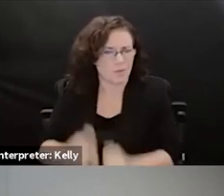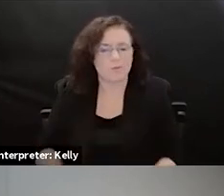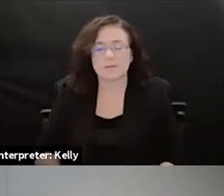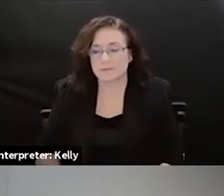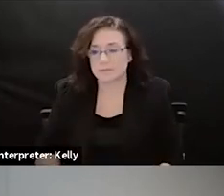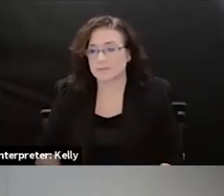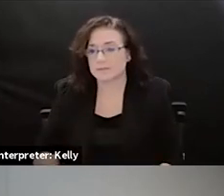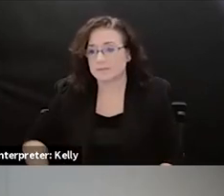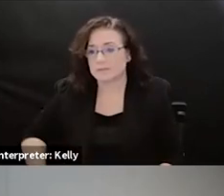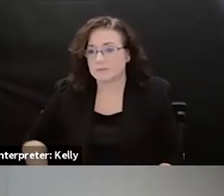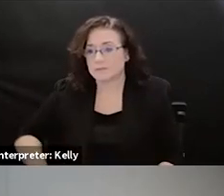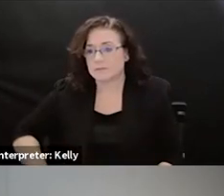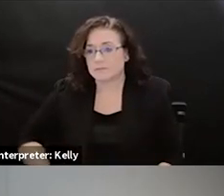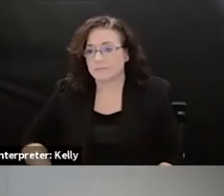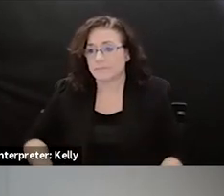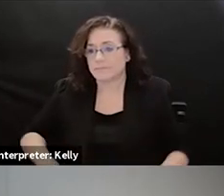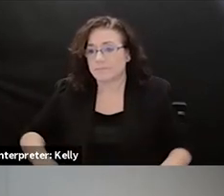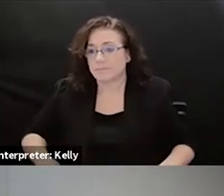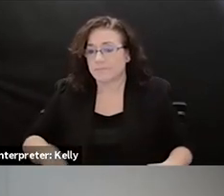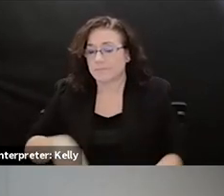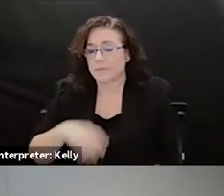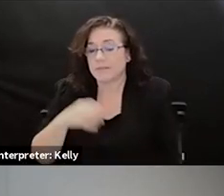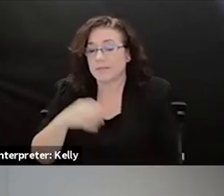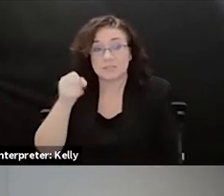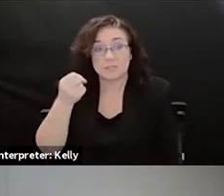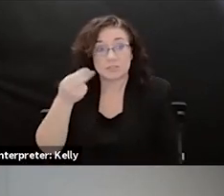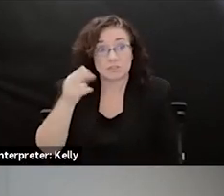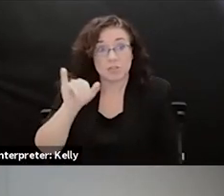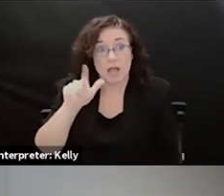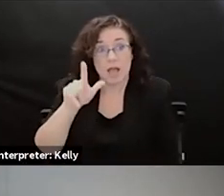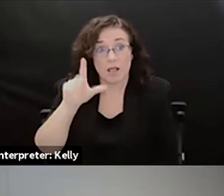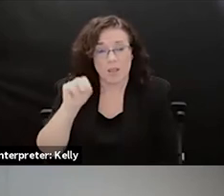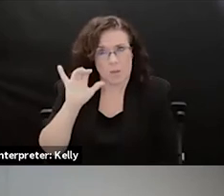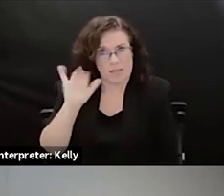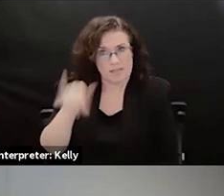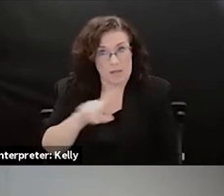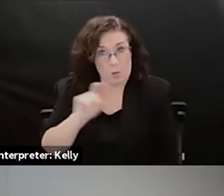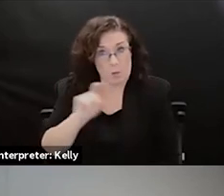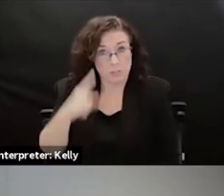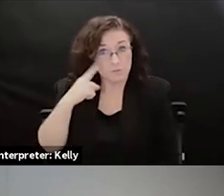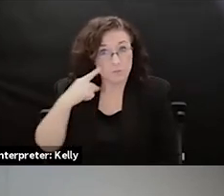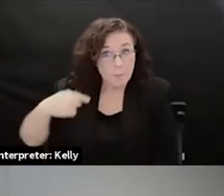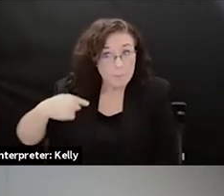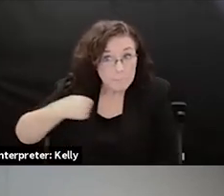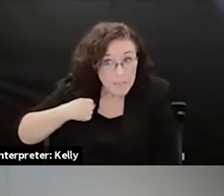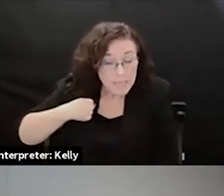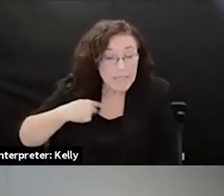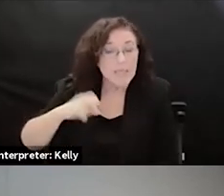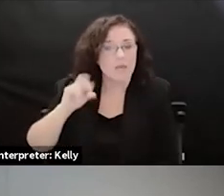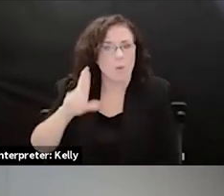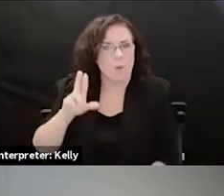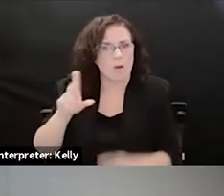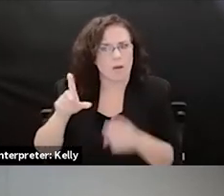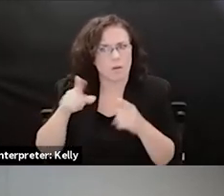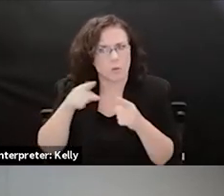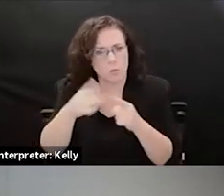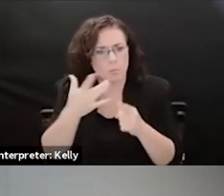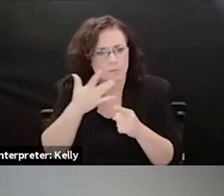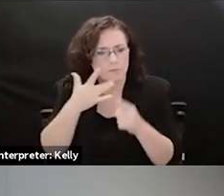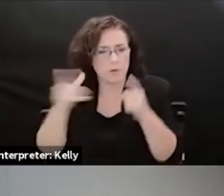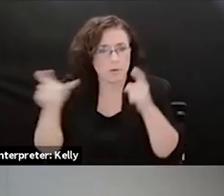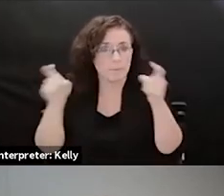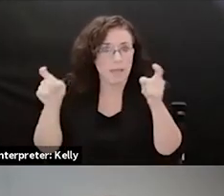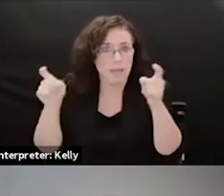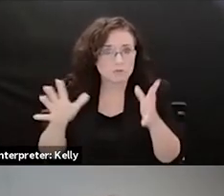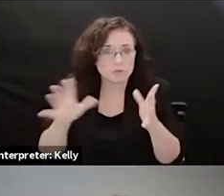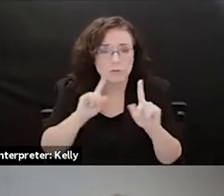so is that question for me specifically or was that addressed for management or just want to make sure that i don't step on toes and responding to that